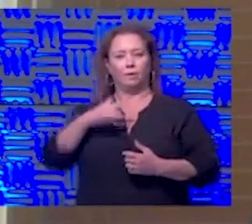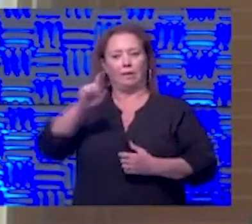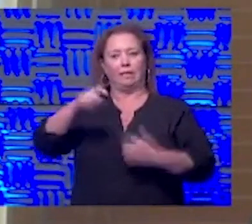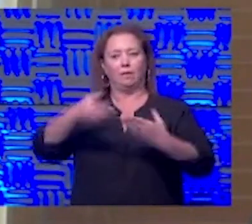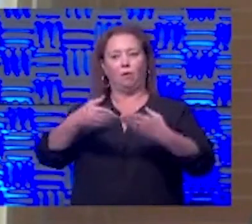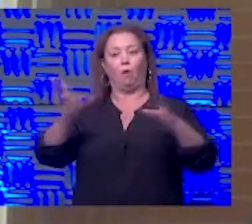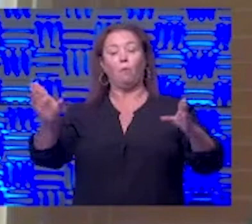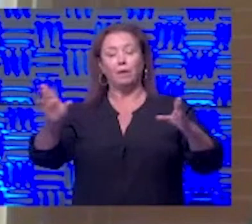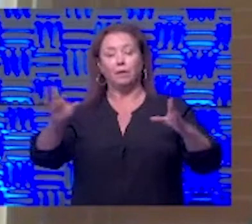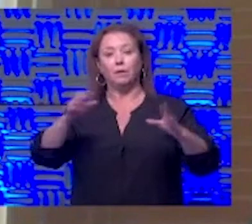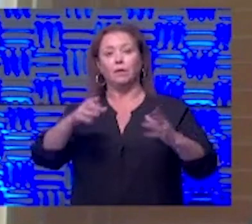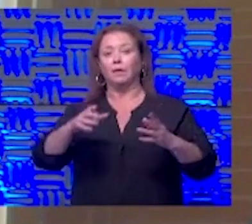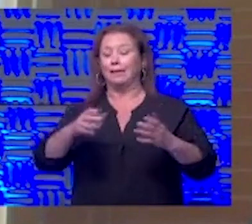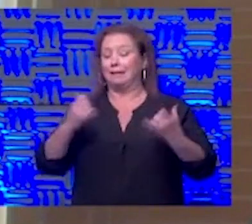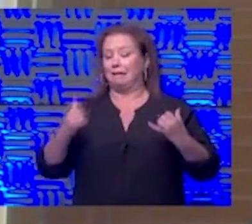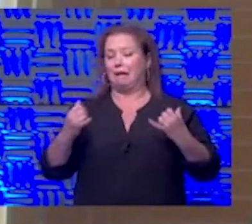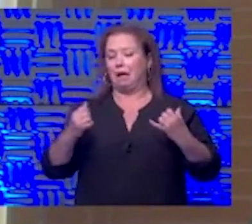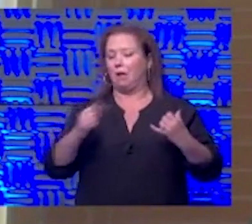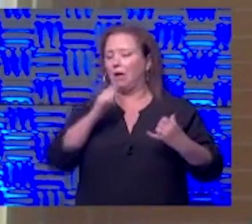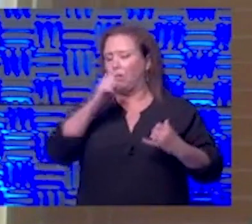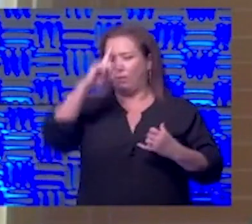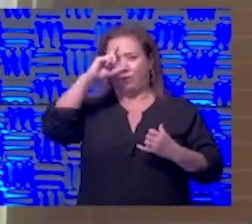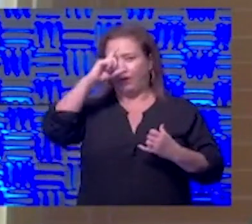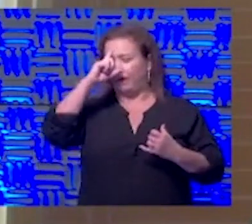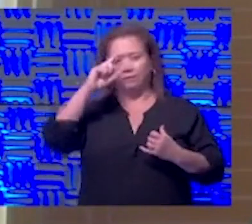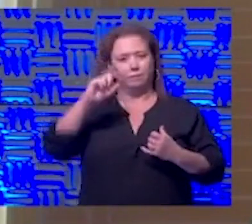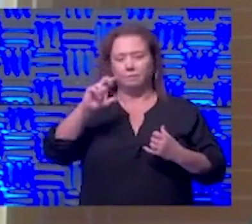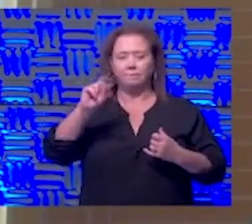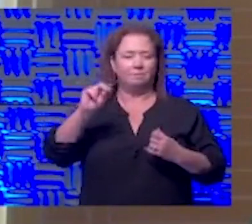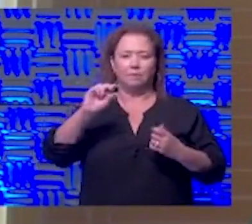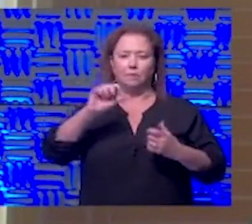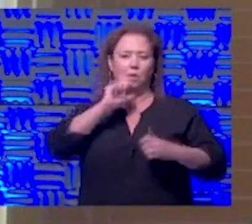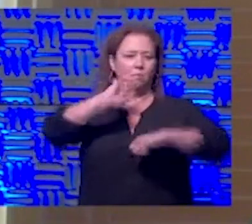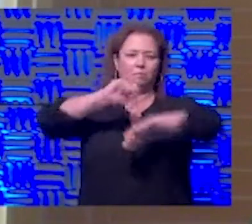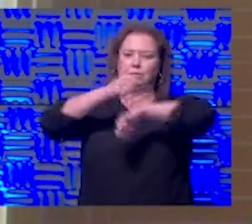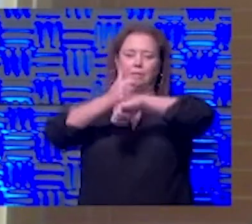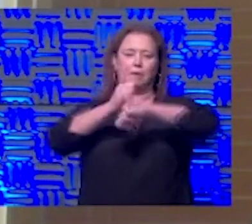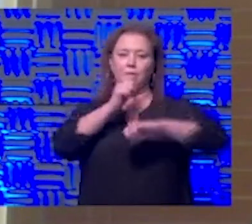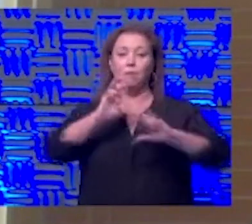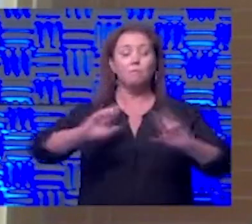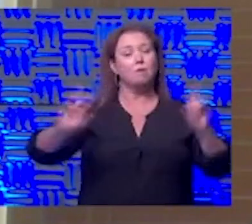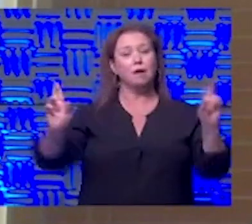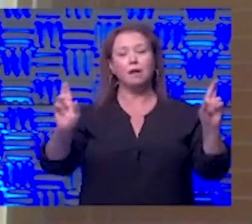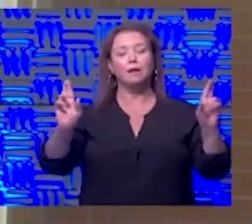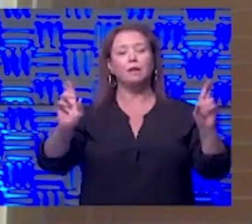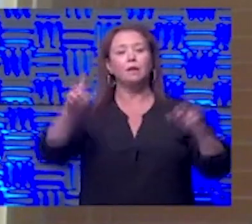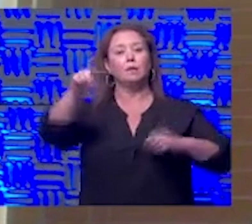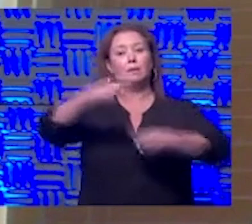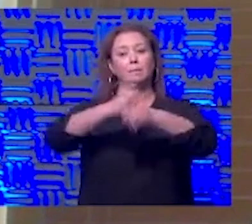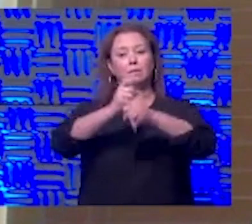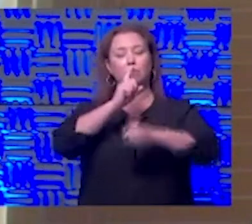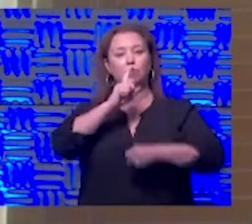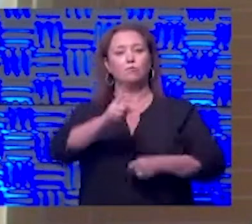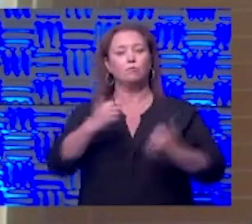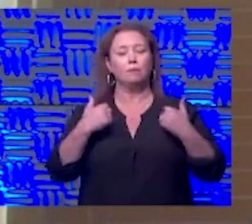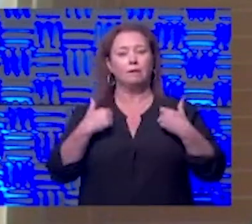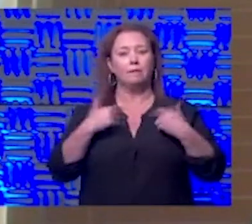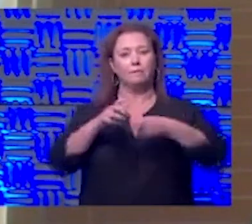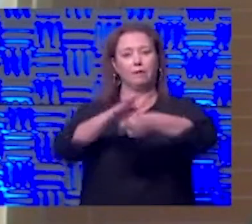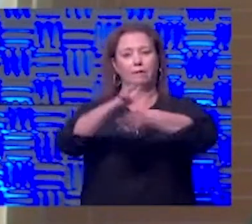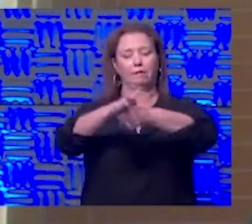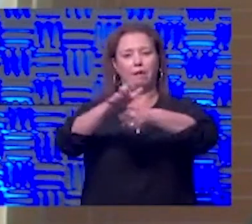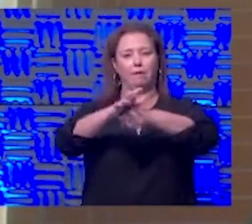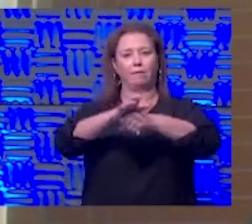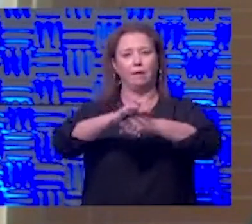right now. I'm not sure that we have all the right things in place, because we really need to make sure that we have enough